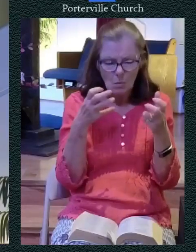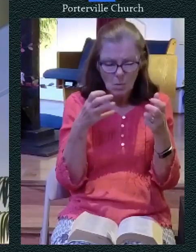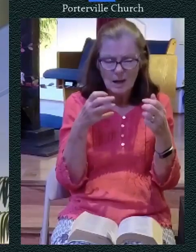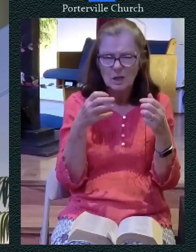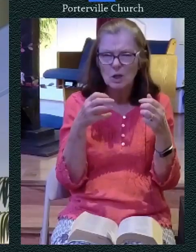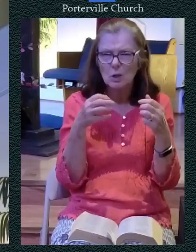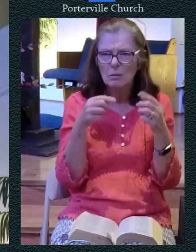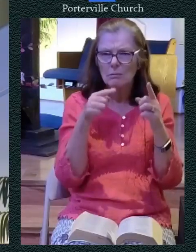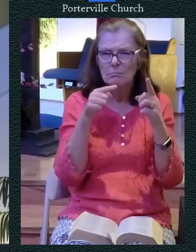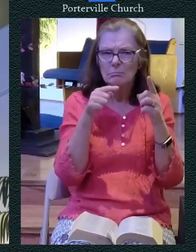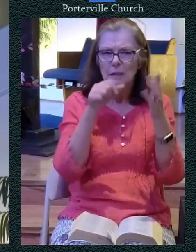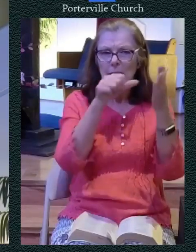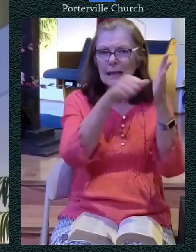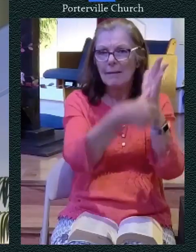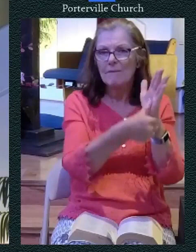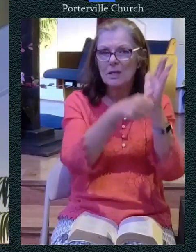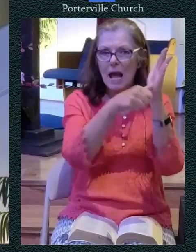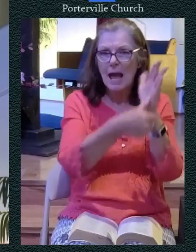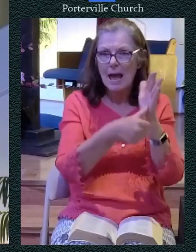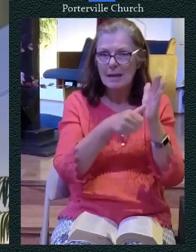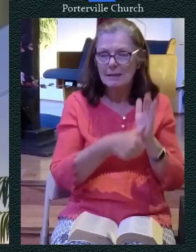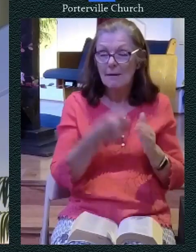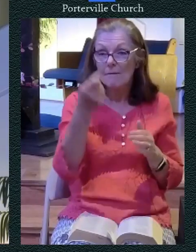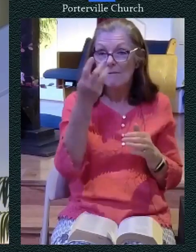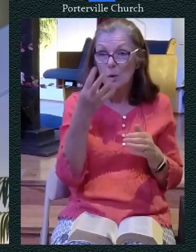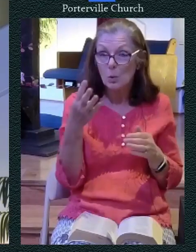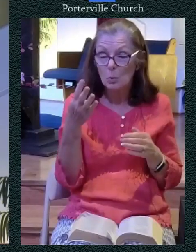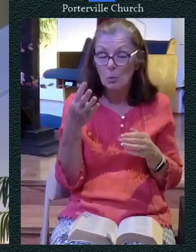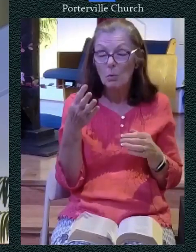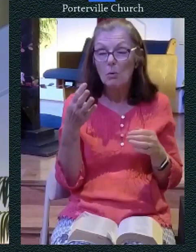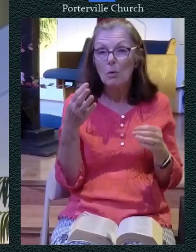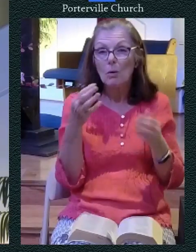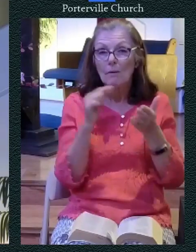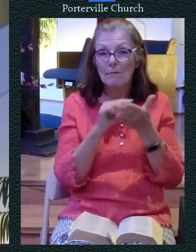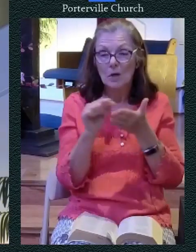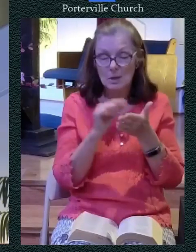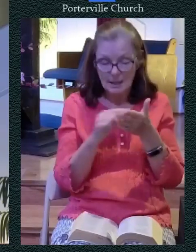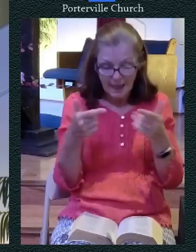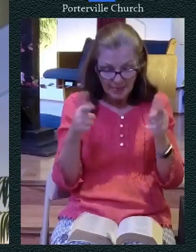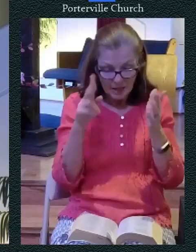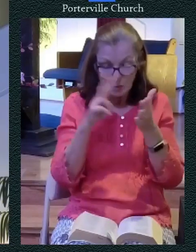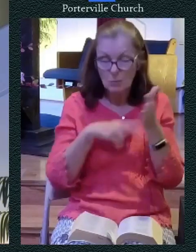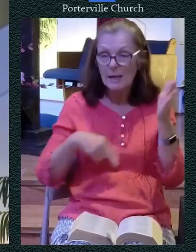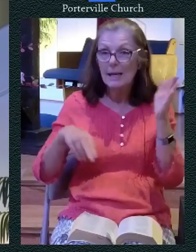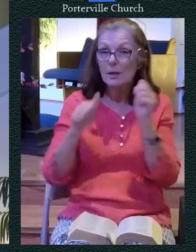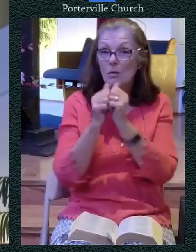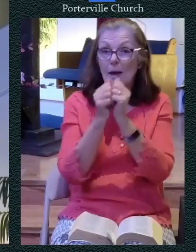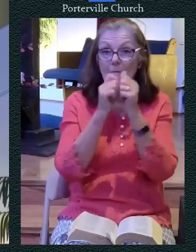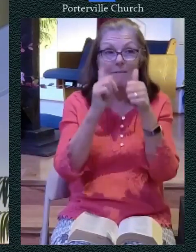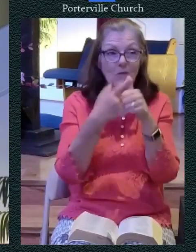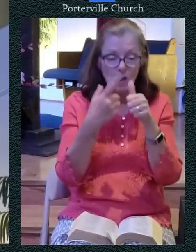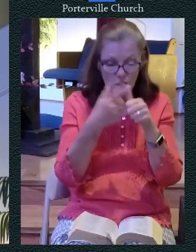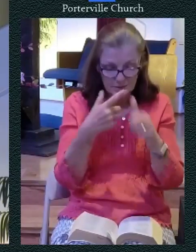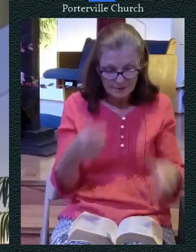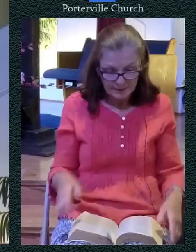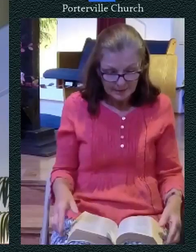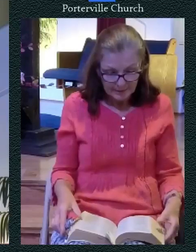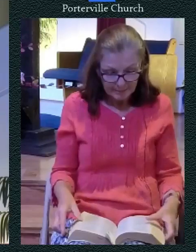without diving down too much into details. So let's read it together, and then we'll point these out.